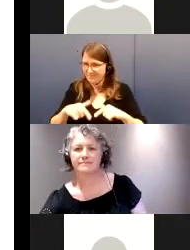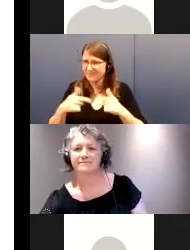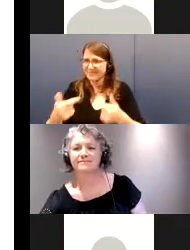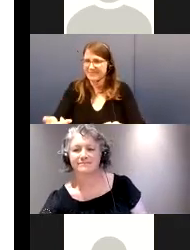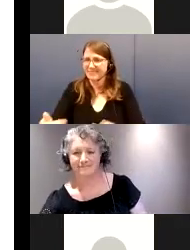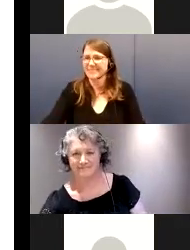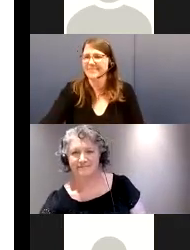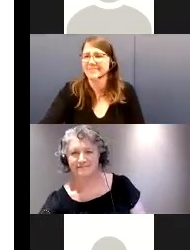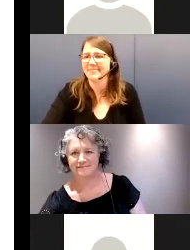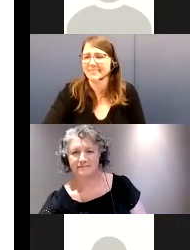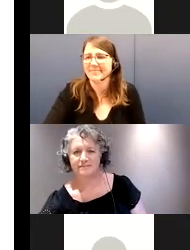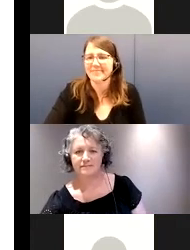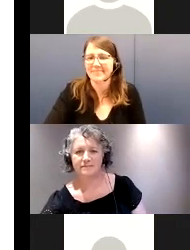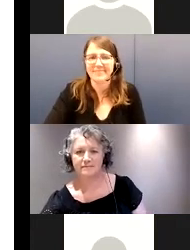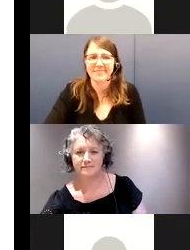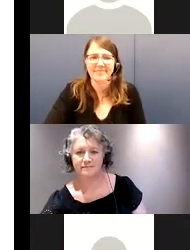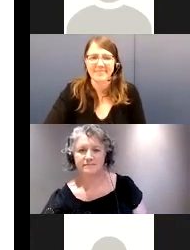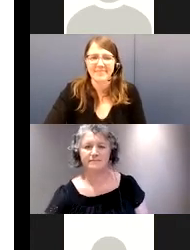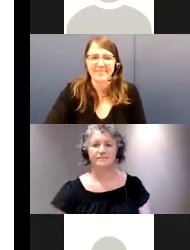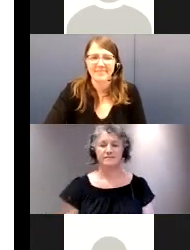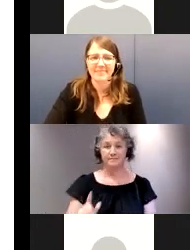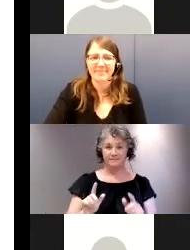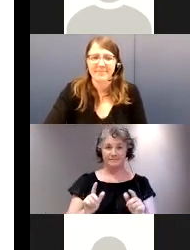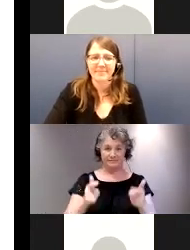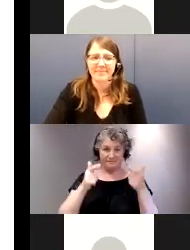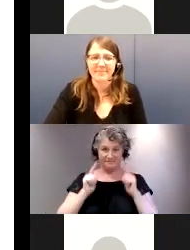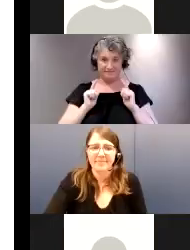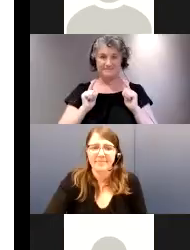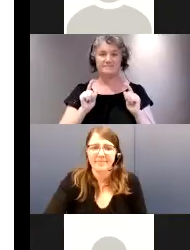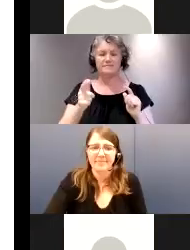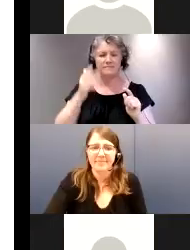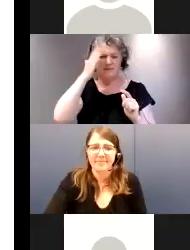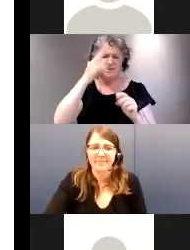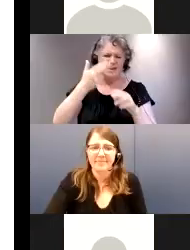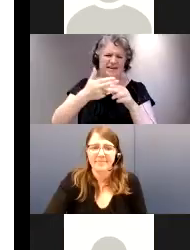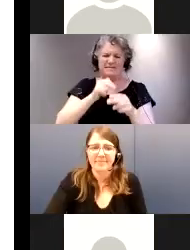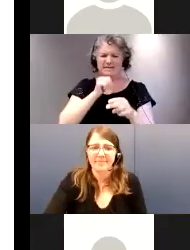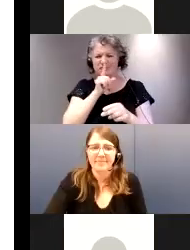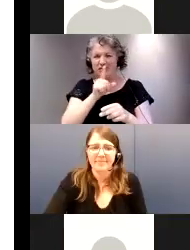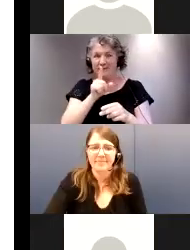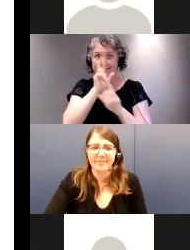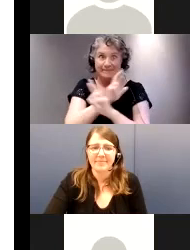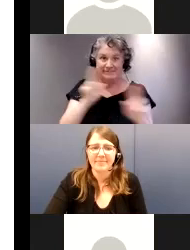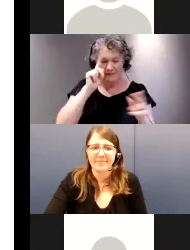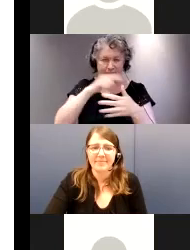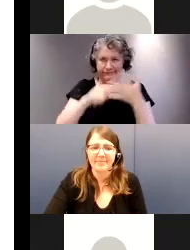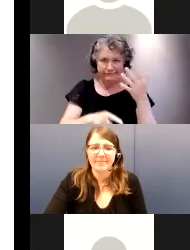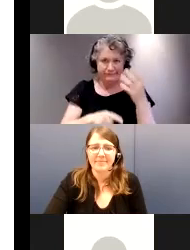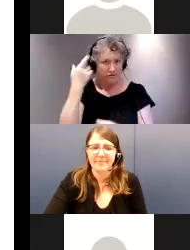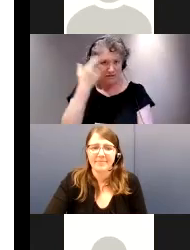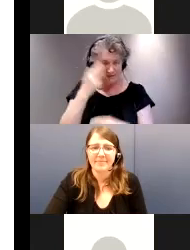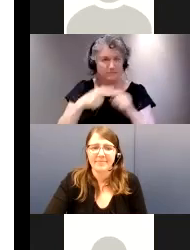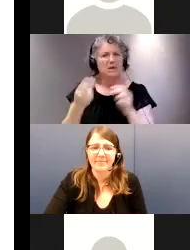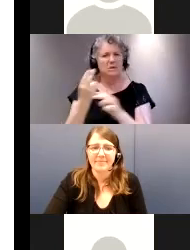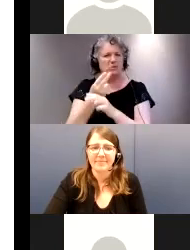that the name is not as respectful as it could be for a variety of reasons. It is, however, what it's being called to date. The designations are in